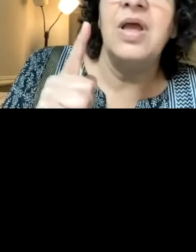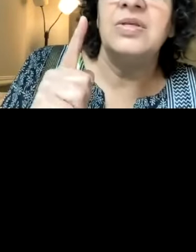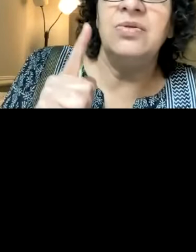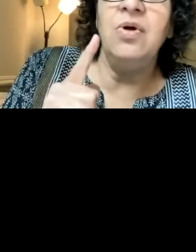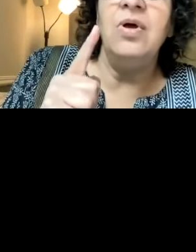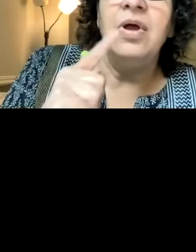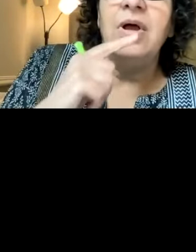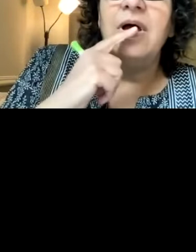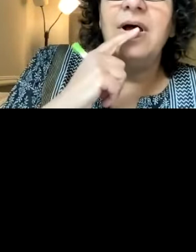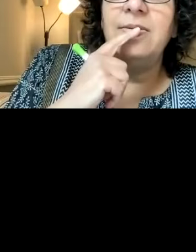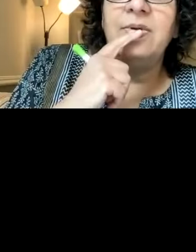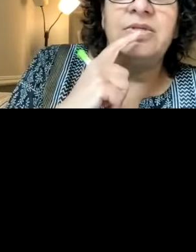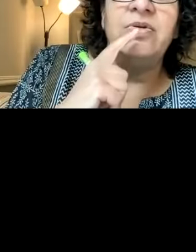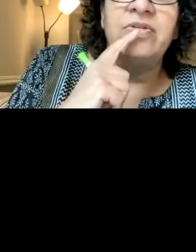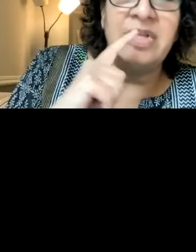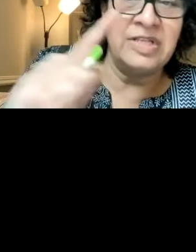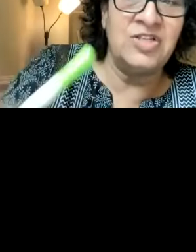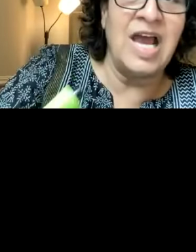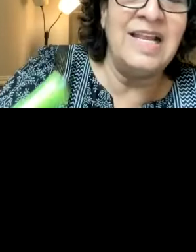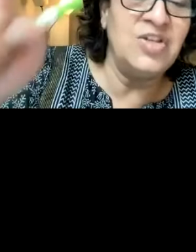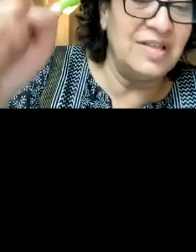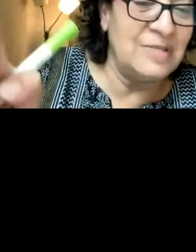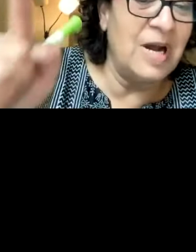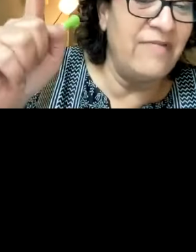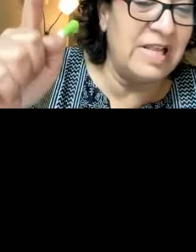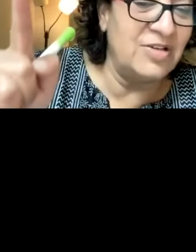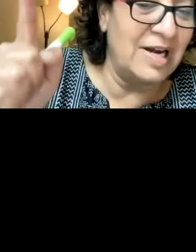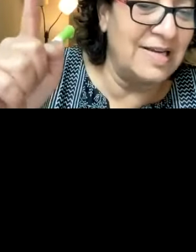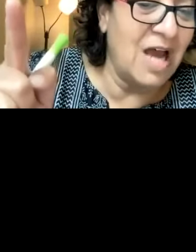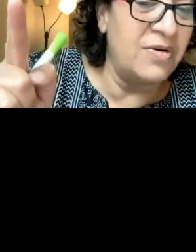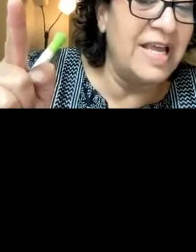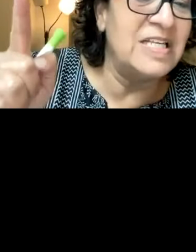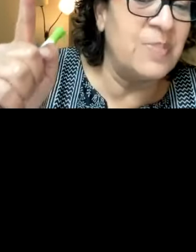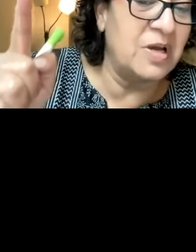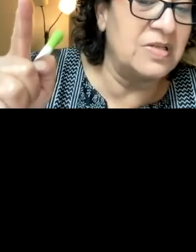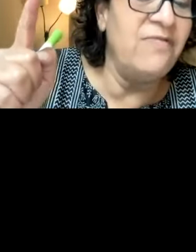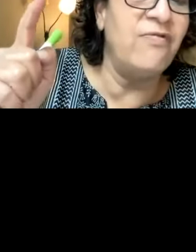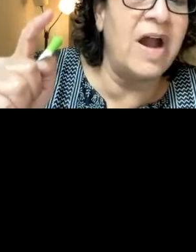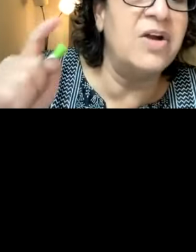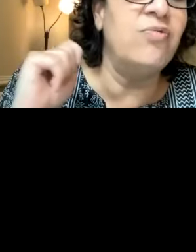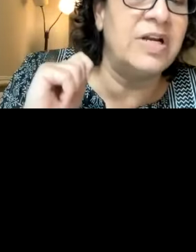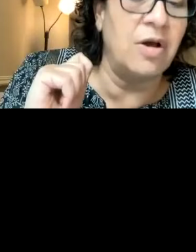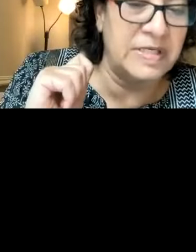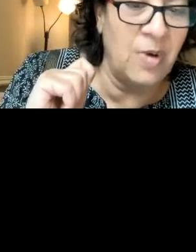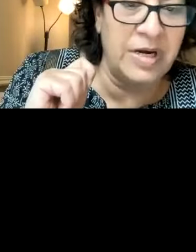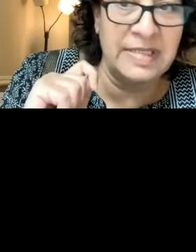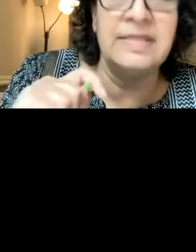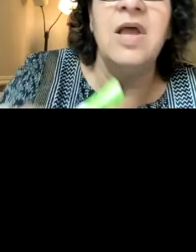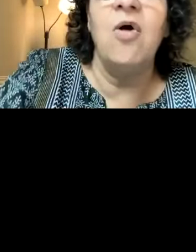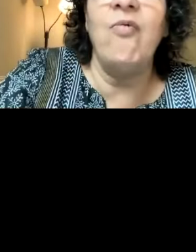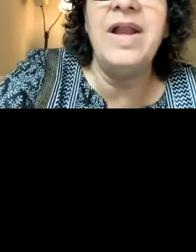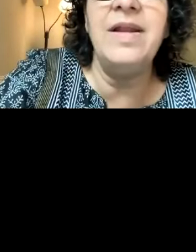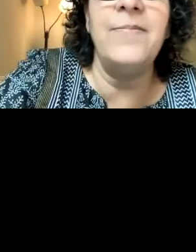direction. So, so the challenge in this part, while the child is counting, is because of one-to-one